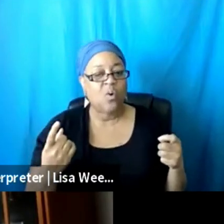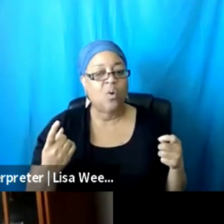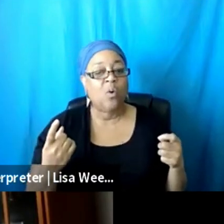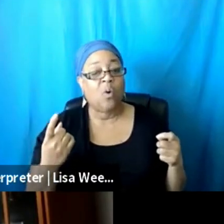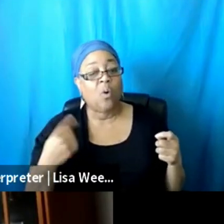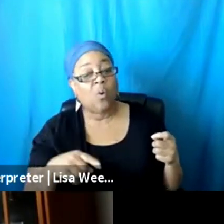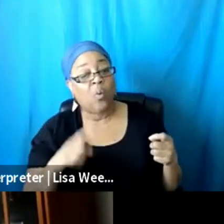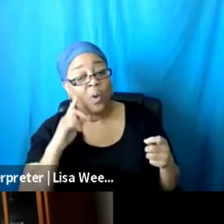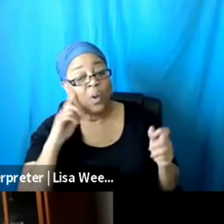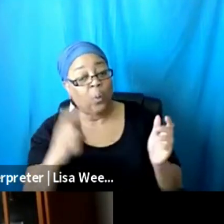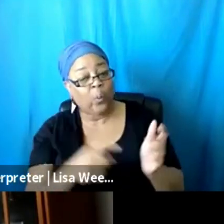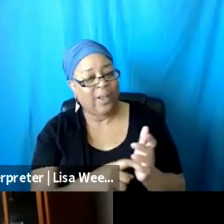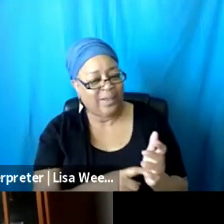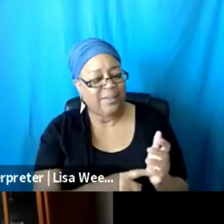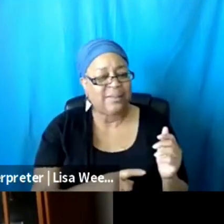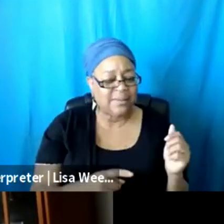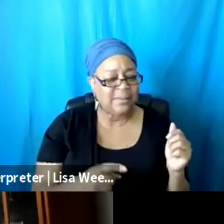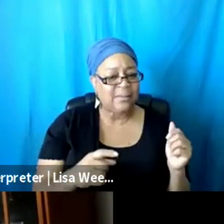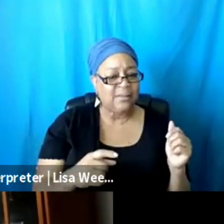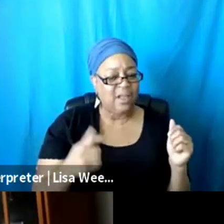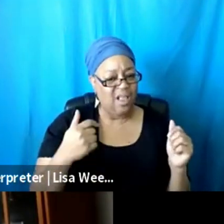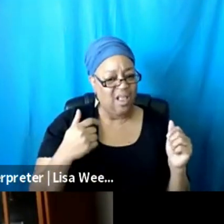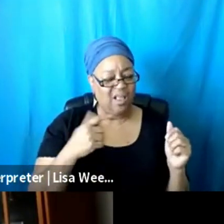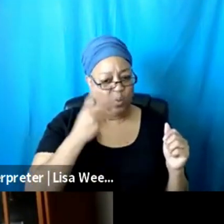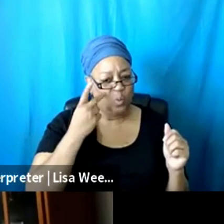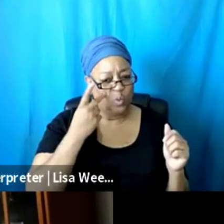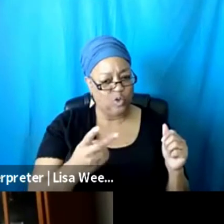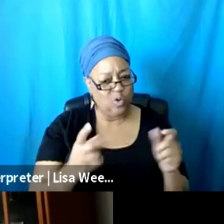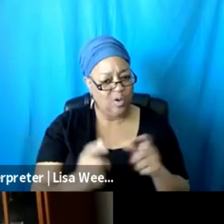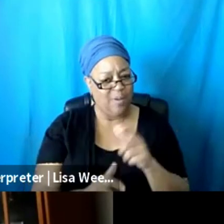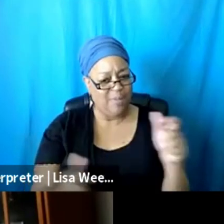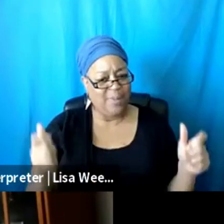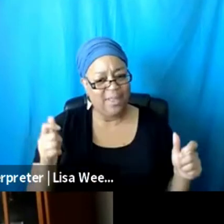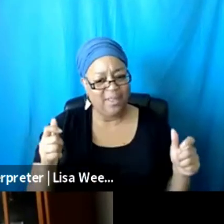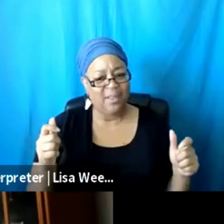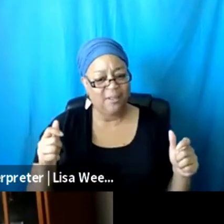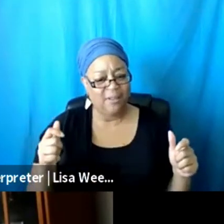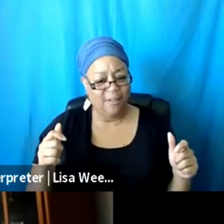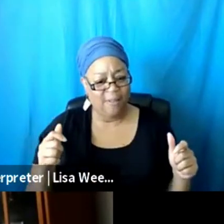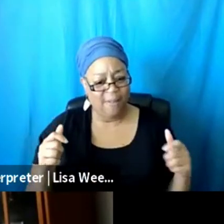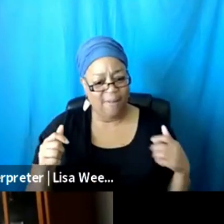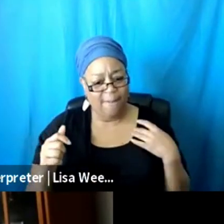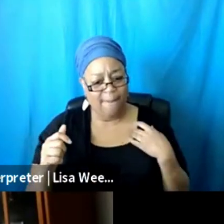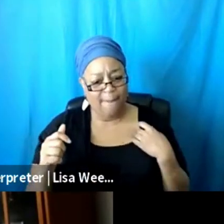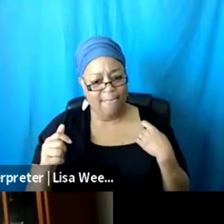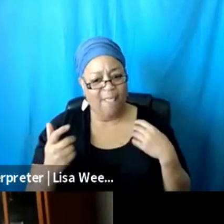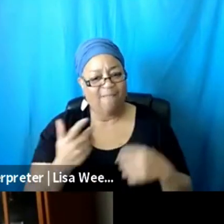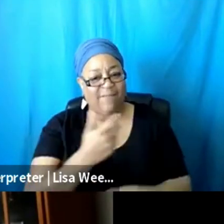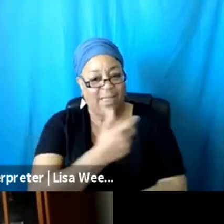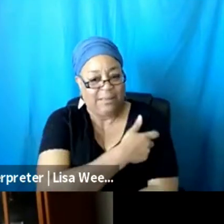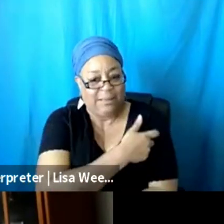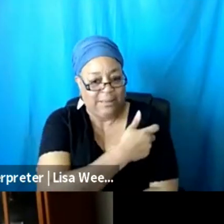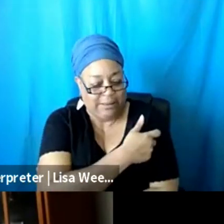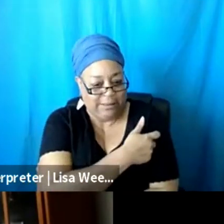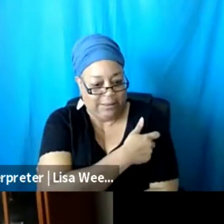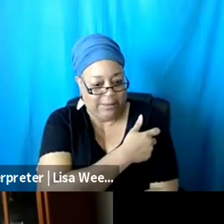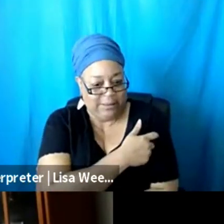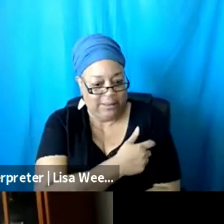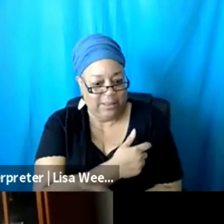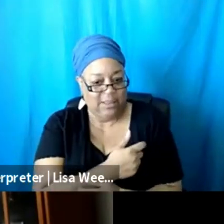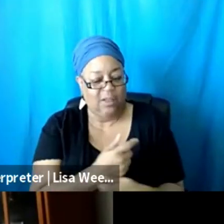saw, at least at this phase, is that there was a big push specifically for the 1-dose vaccine to get that into